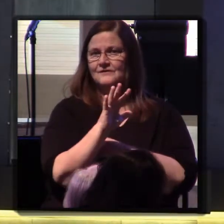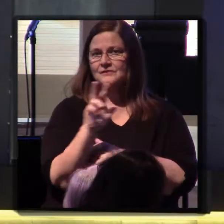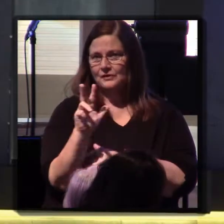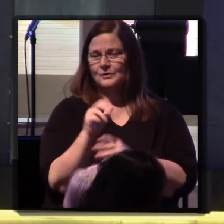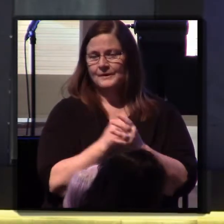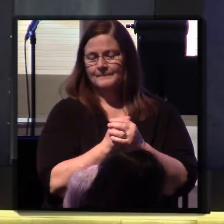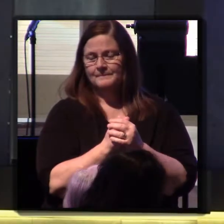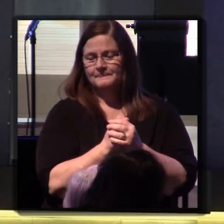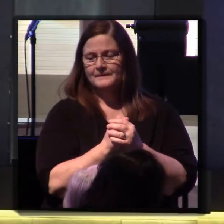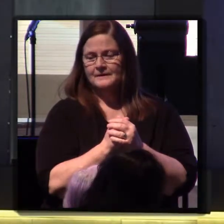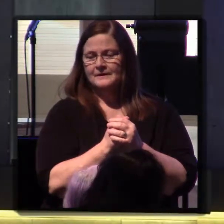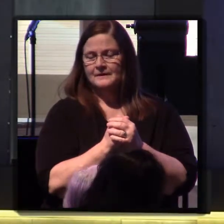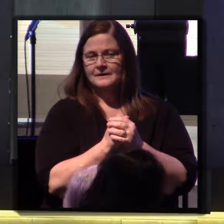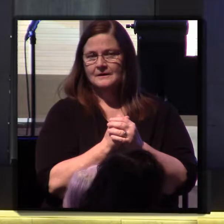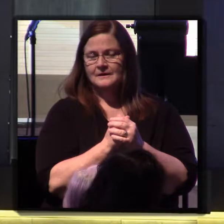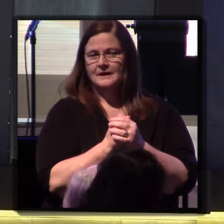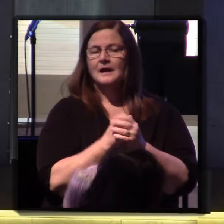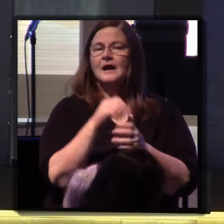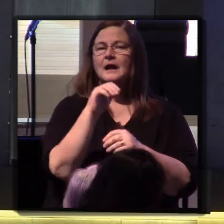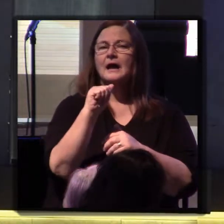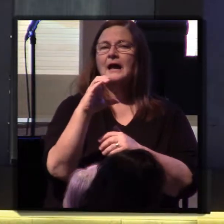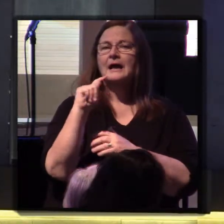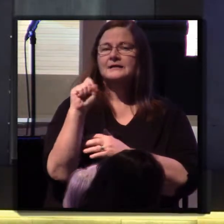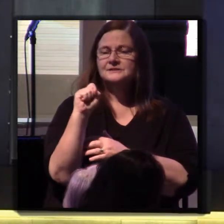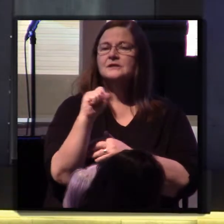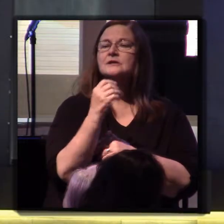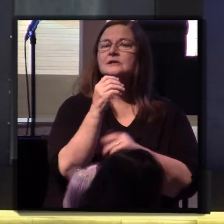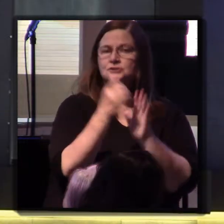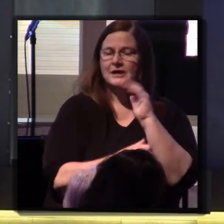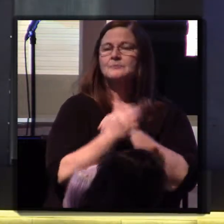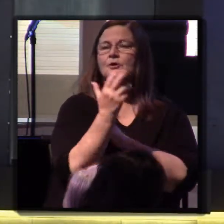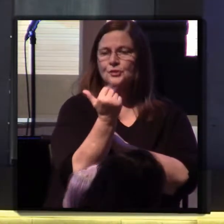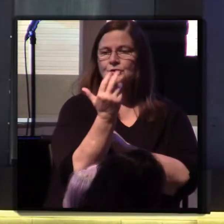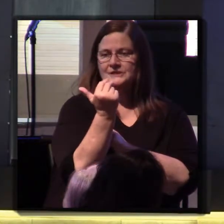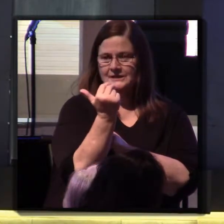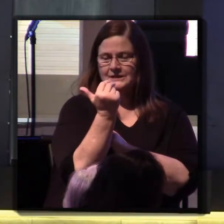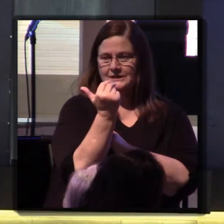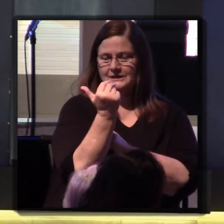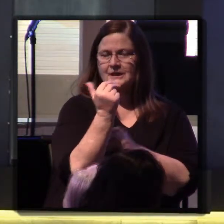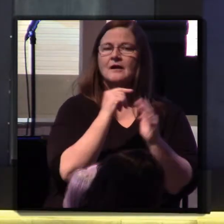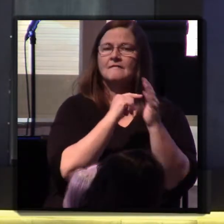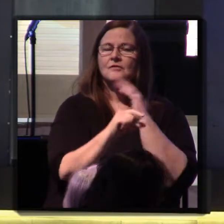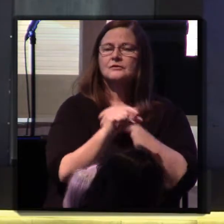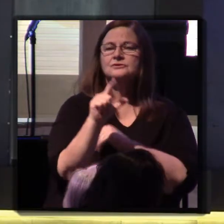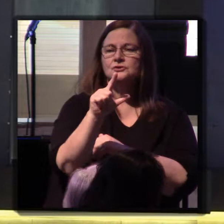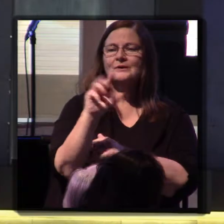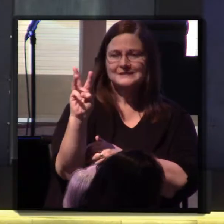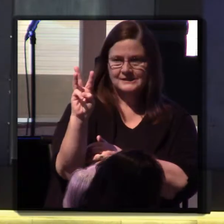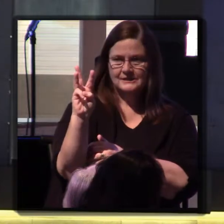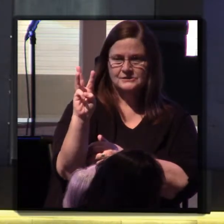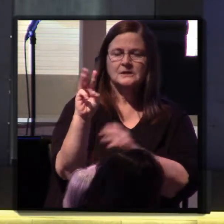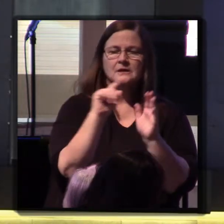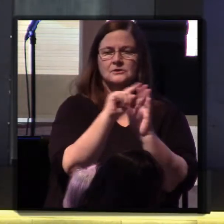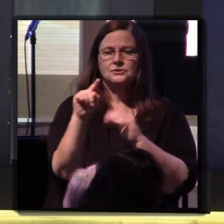outline of Isaiah 53. It follows the outline of Isaiah 53, particularly Acts chapter 13, verses 26